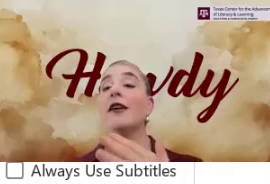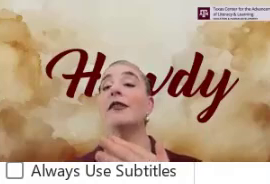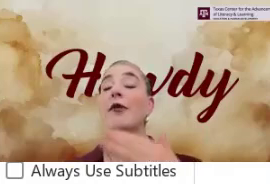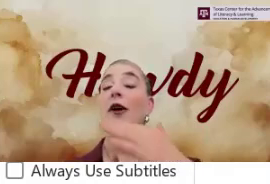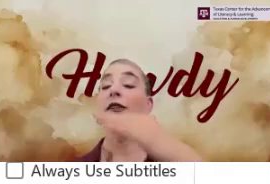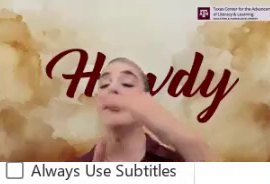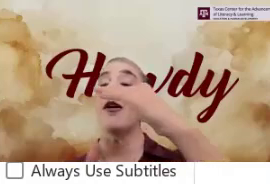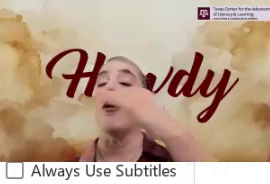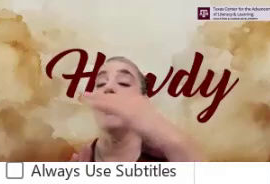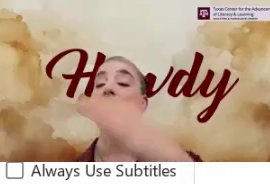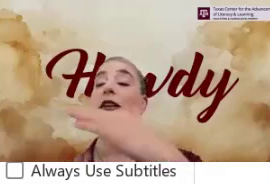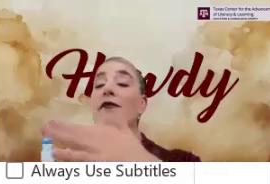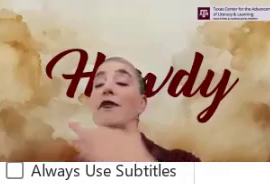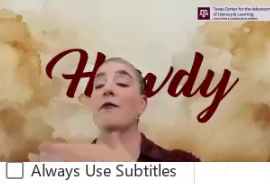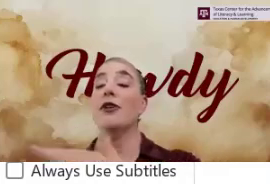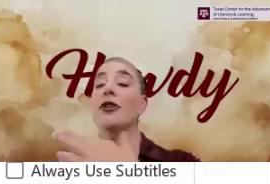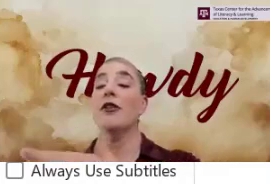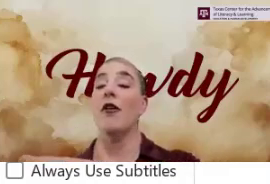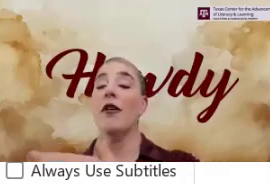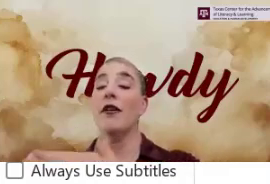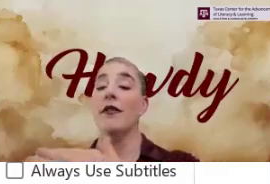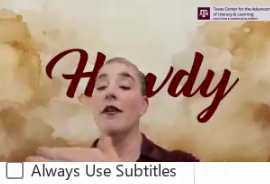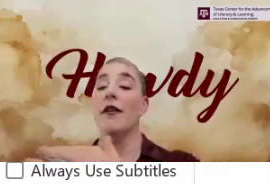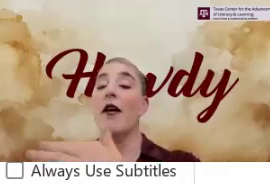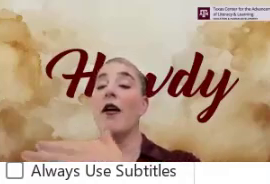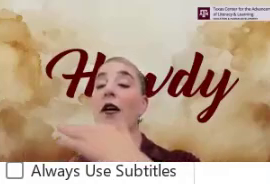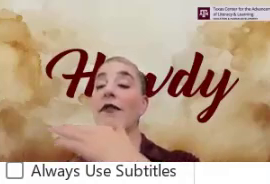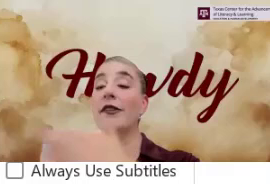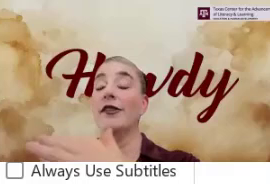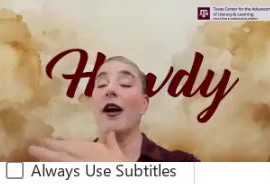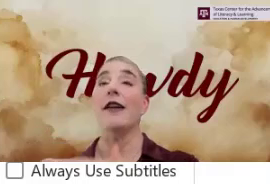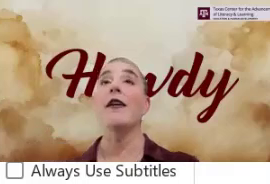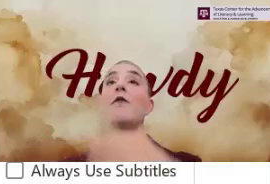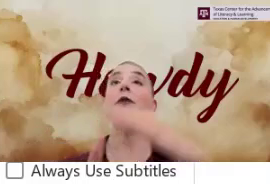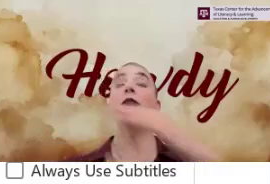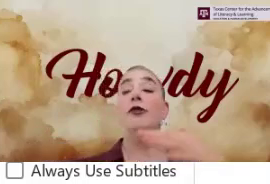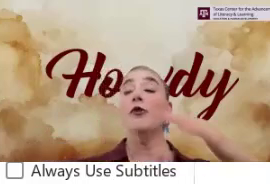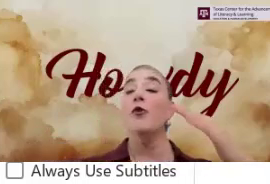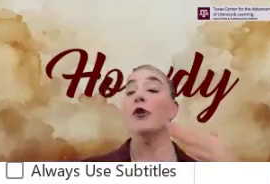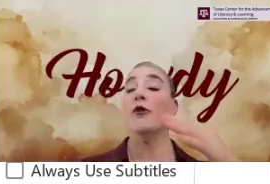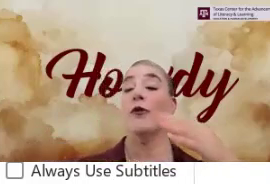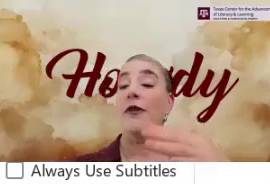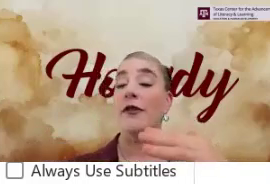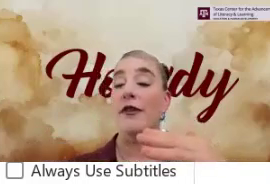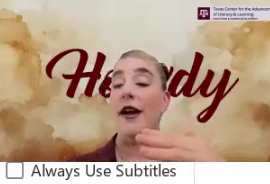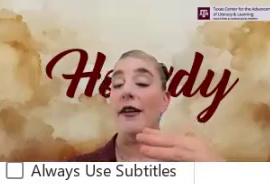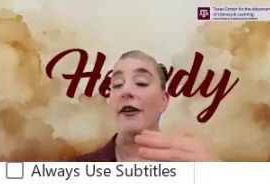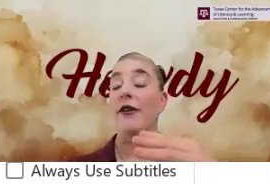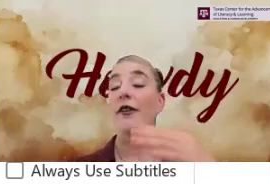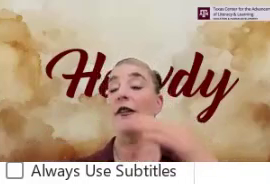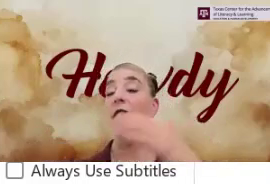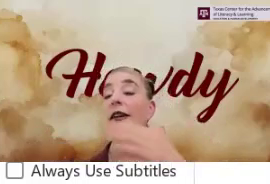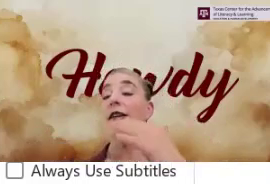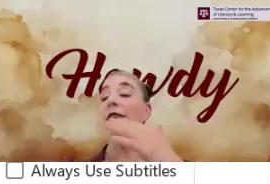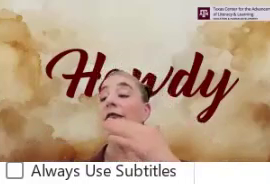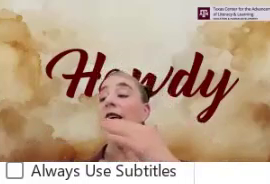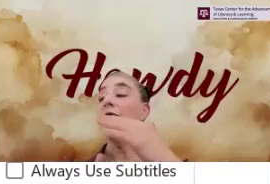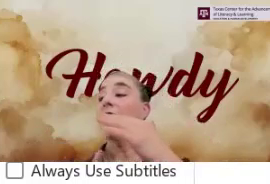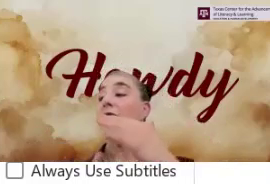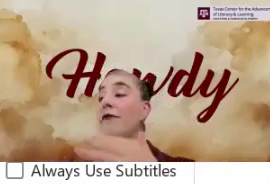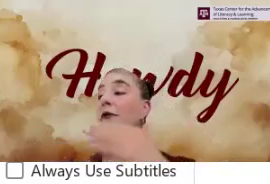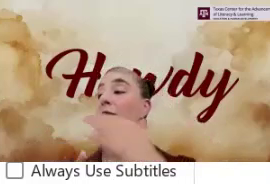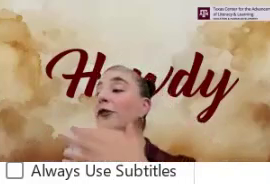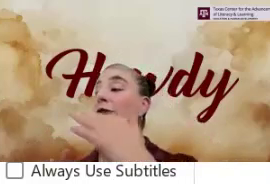disabilities because they want to see all the information on the slide. But there's a workaround to that, Gareth, and that